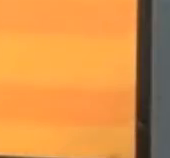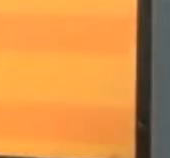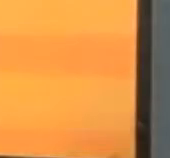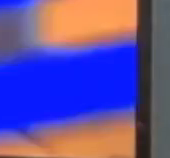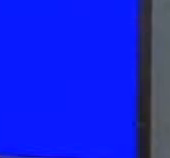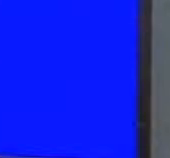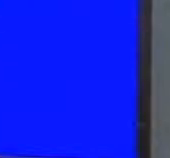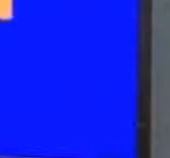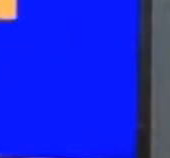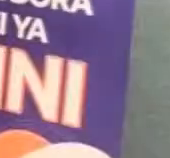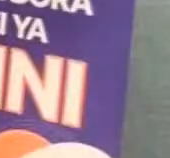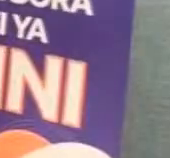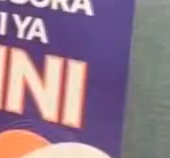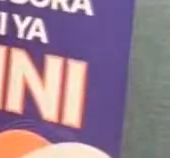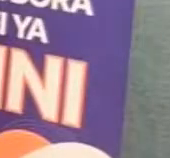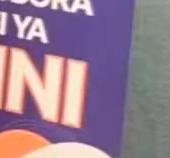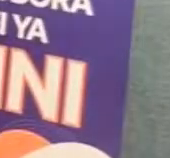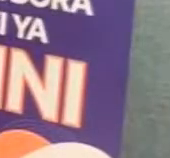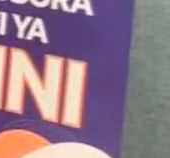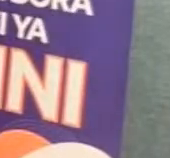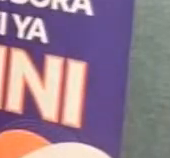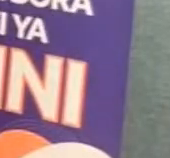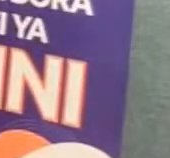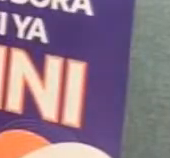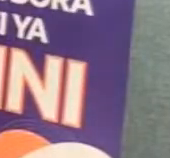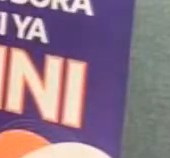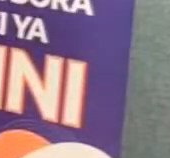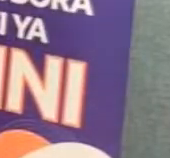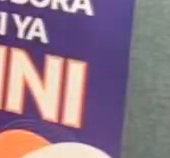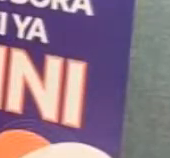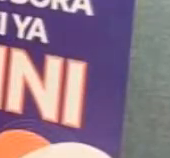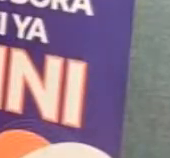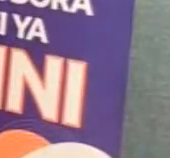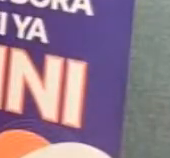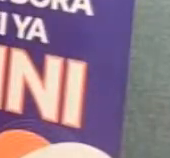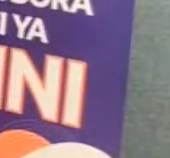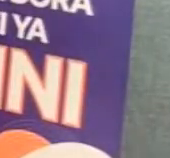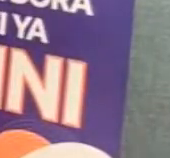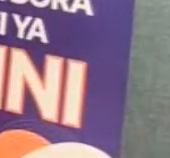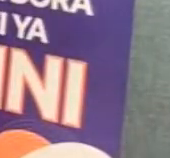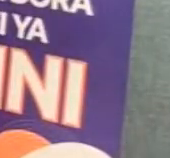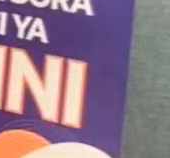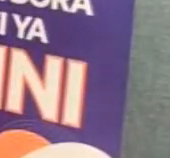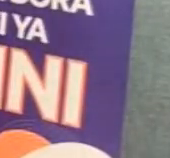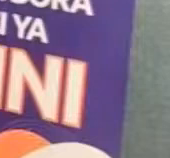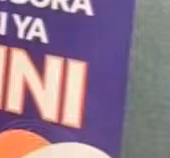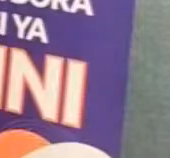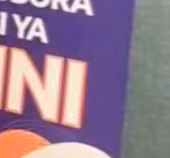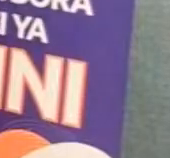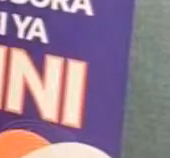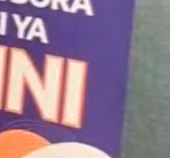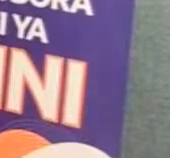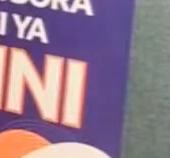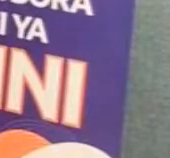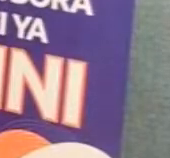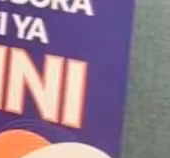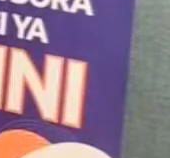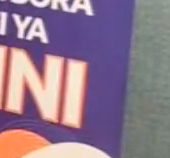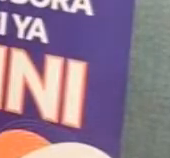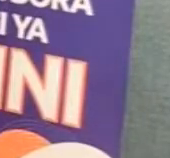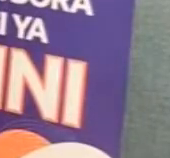Je, umeomoka? Kama hujaomoka kwenye QuickBin ndio mambo yote. Hapa tuko na fridge, kodi yake